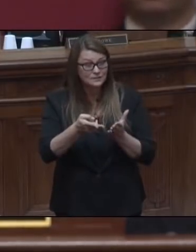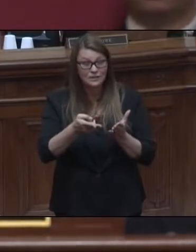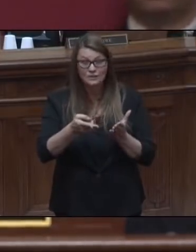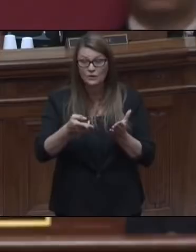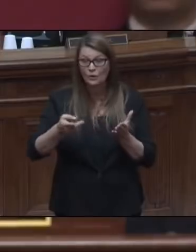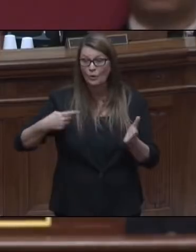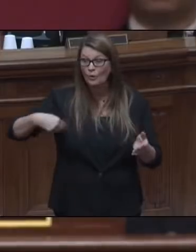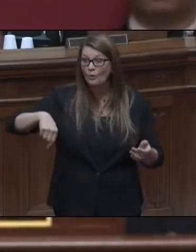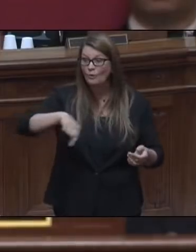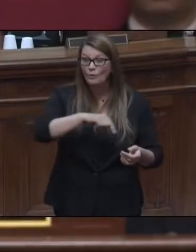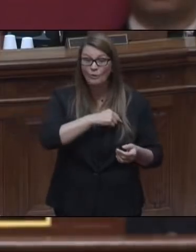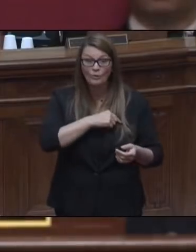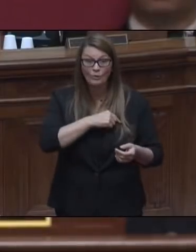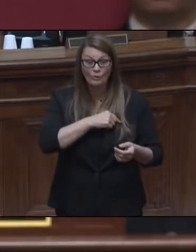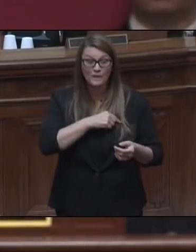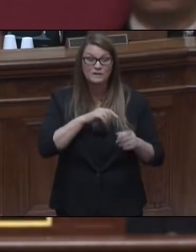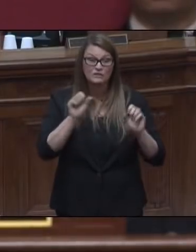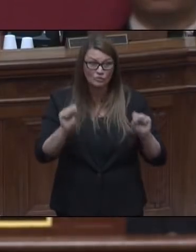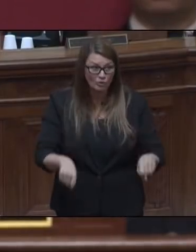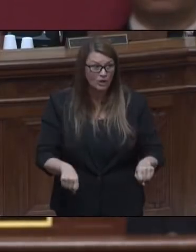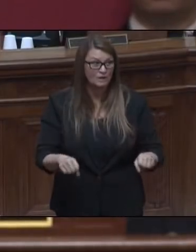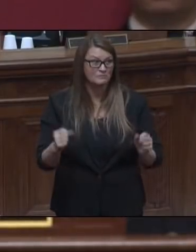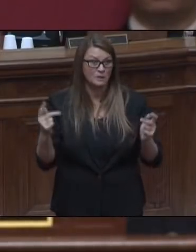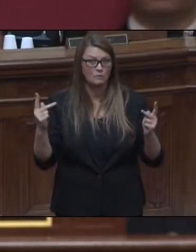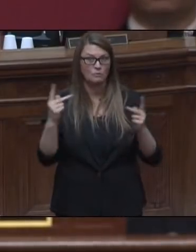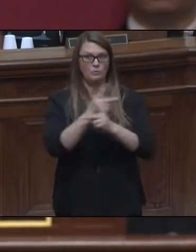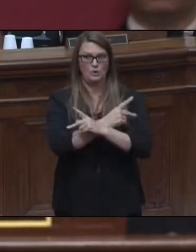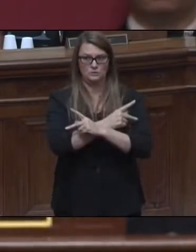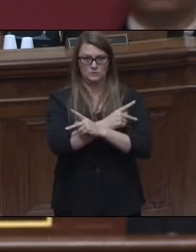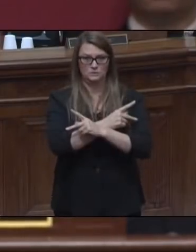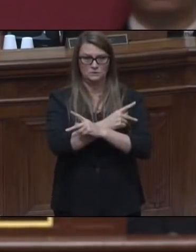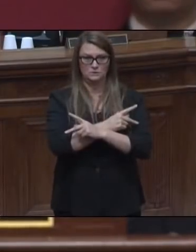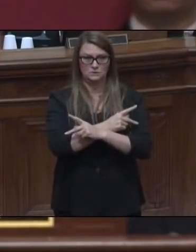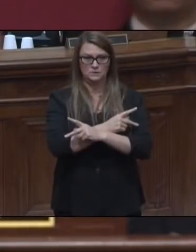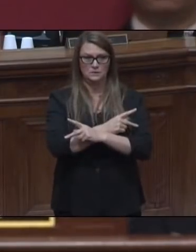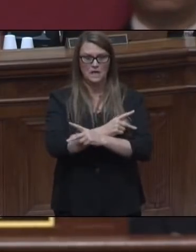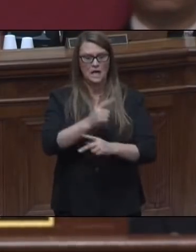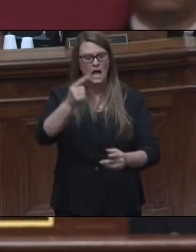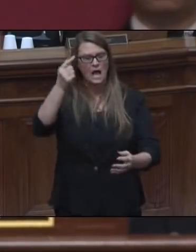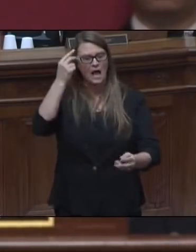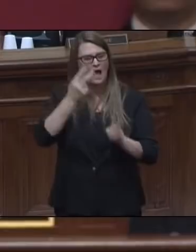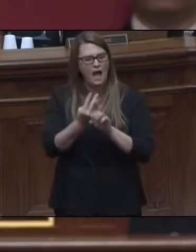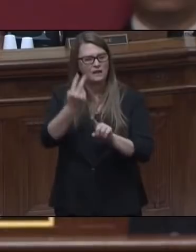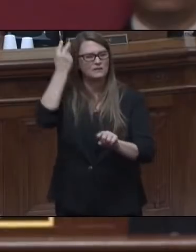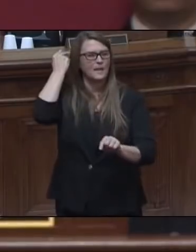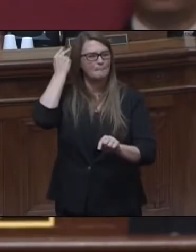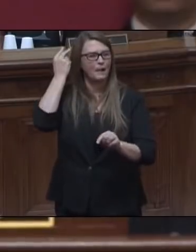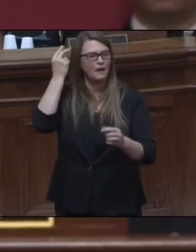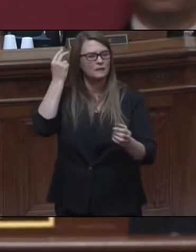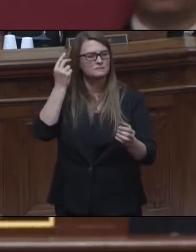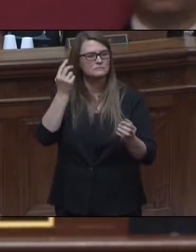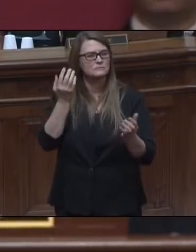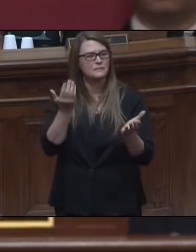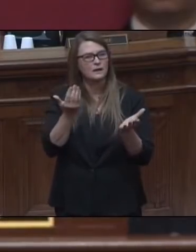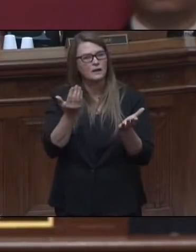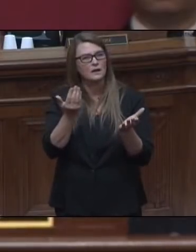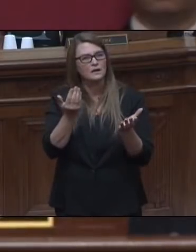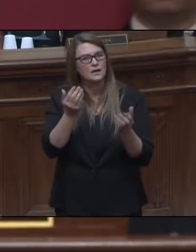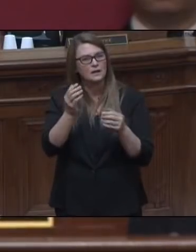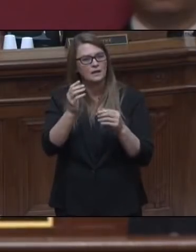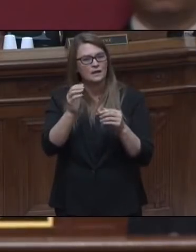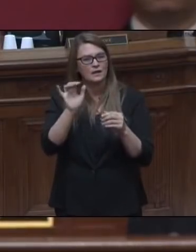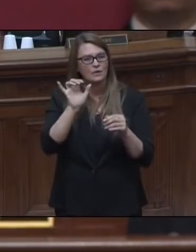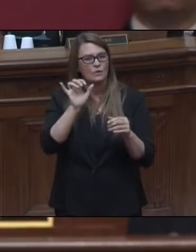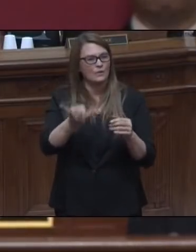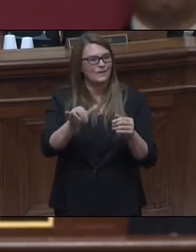sure absolutely could have been a lot worse. I think all the times about the time, you know, when we had to